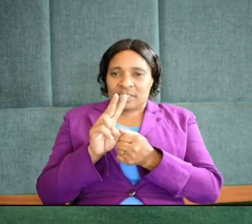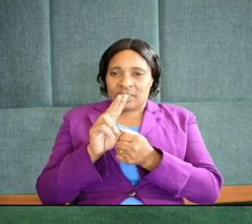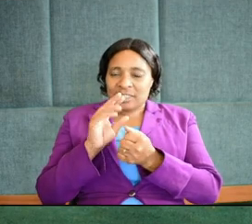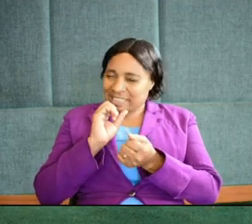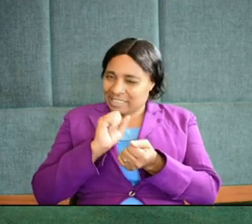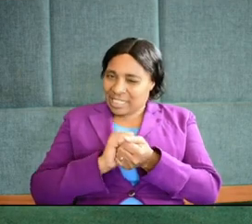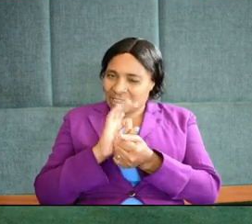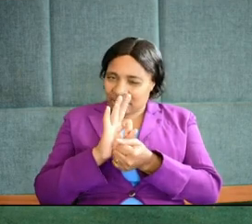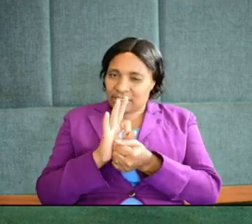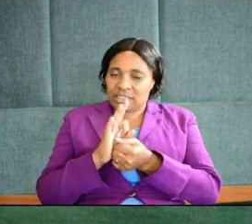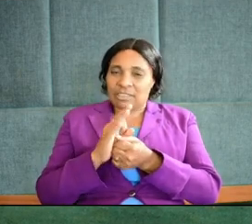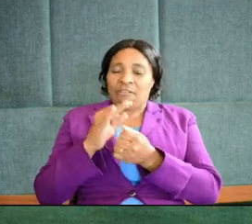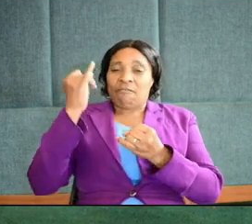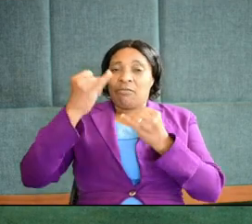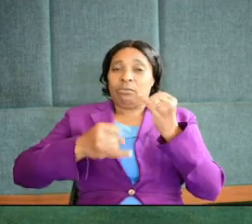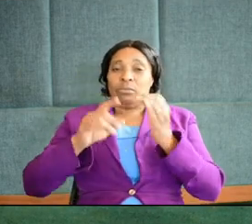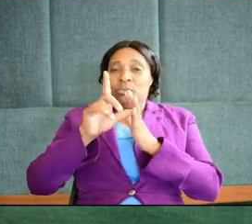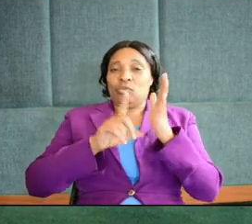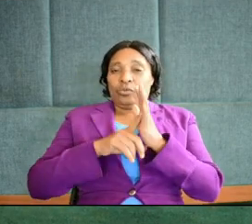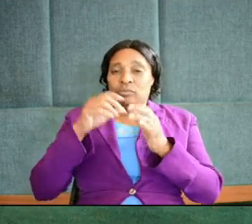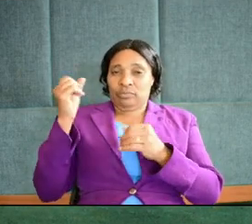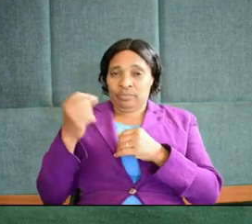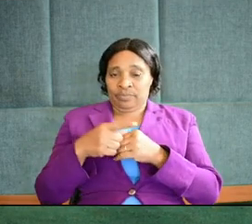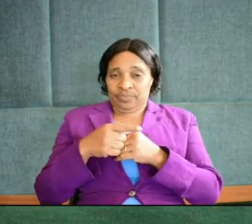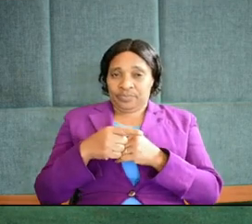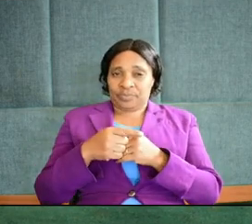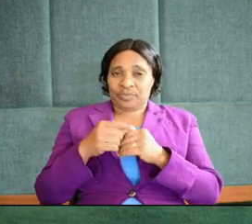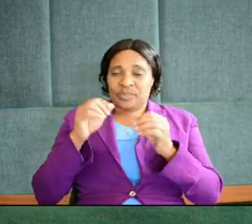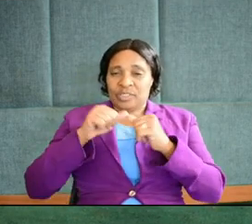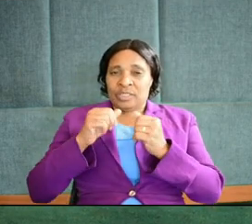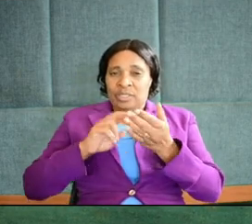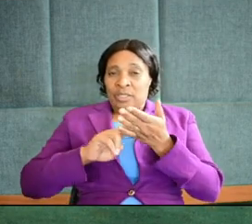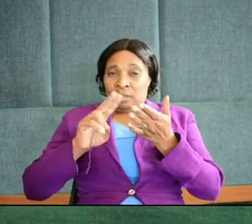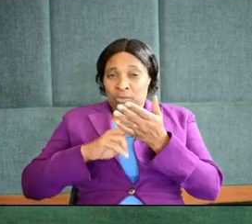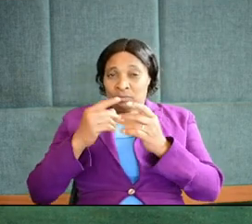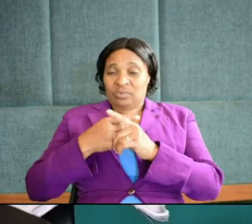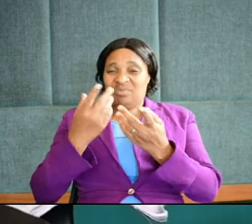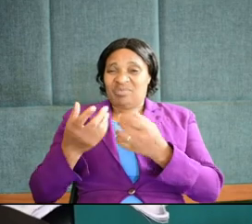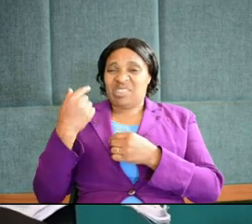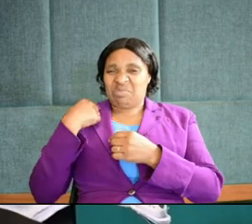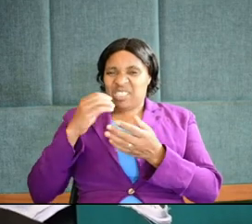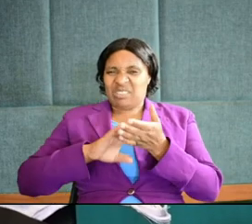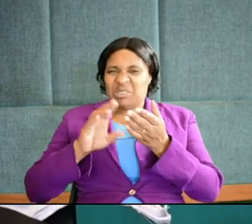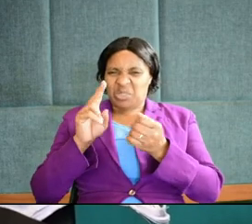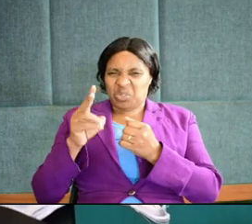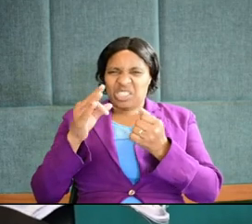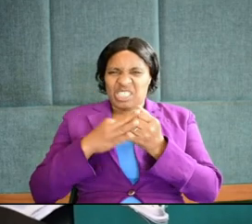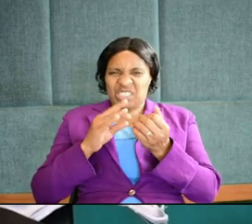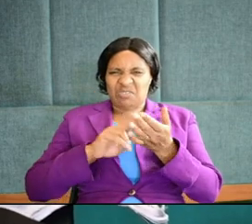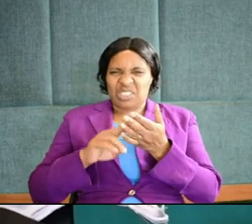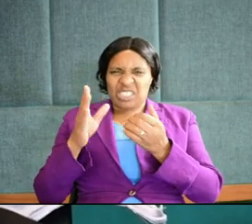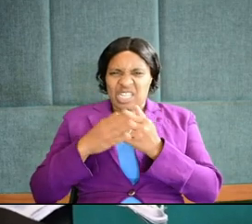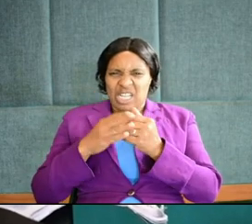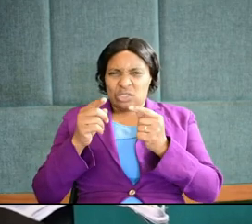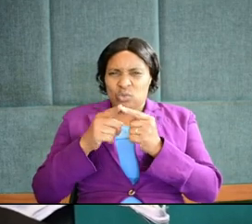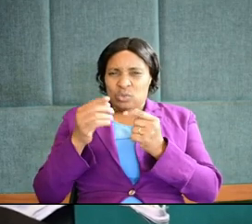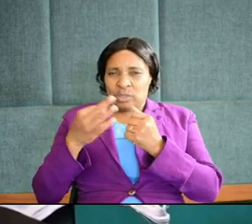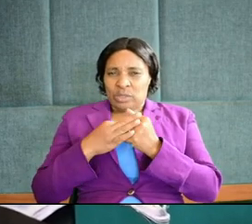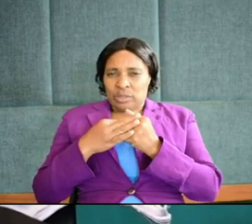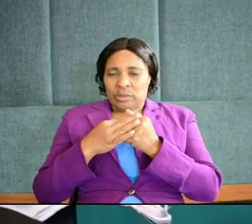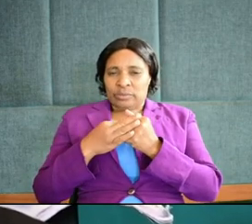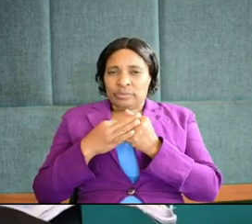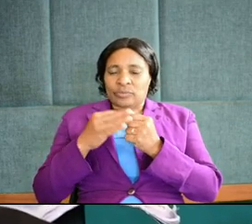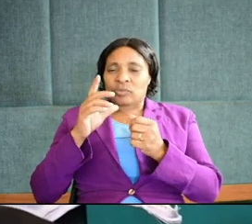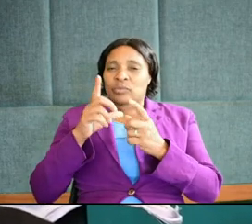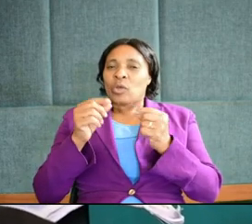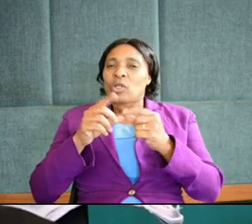the final lesson of the quarter. And the key text is from the book of Numbers 21, verse 8. The word of the